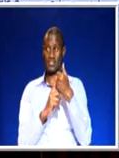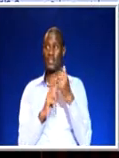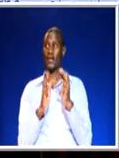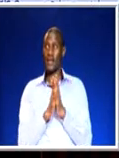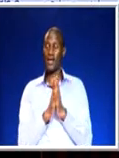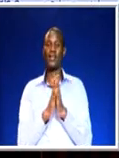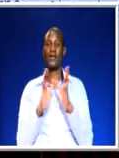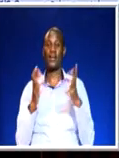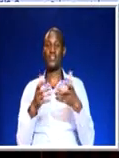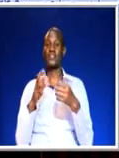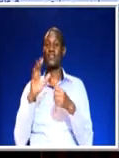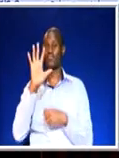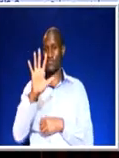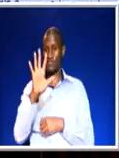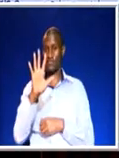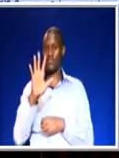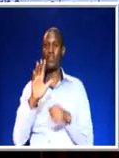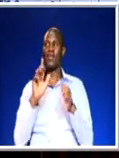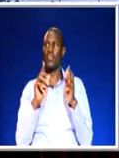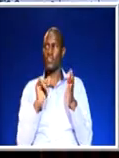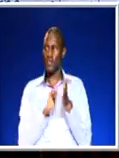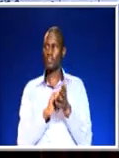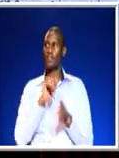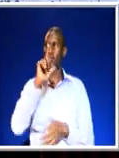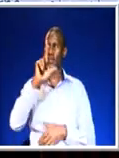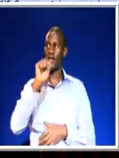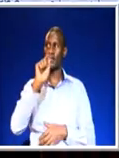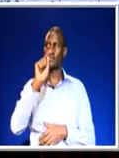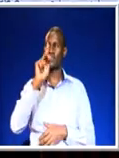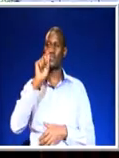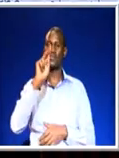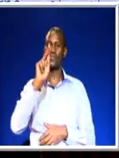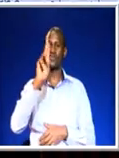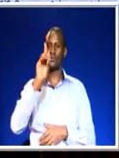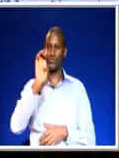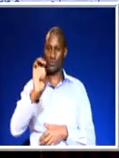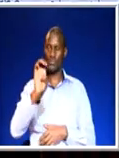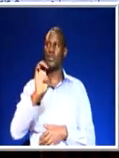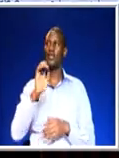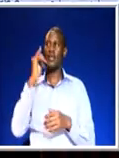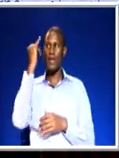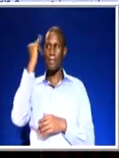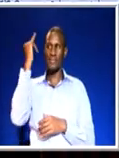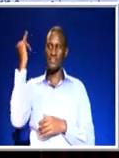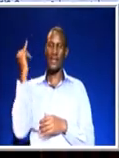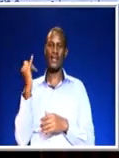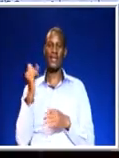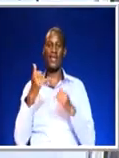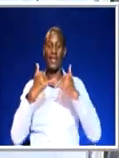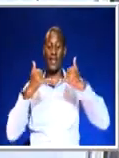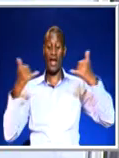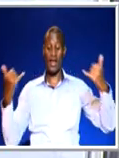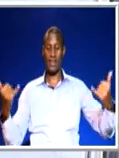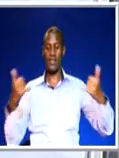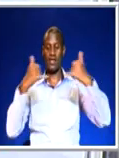even in Standard 5 that latitudes are imaginary lines that